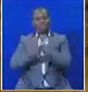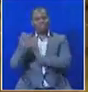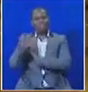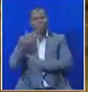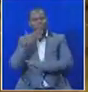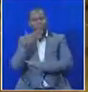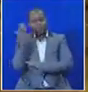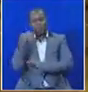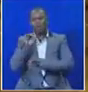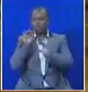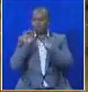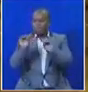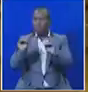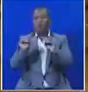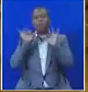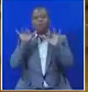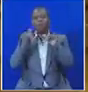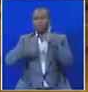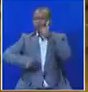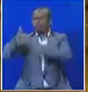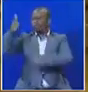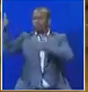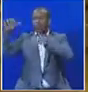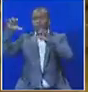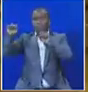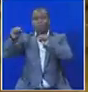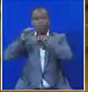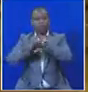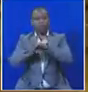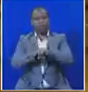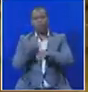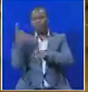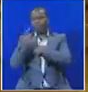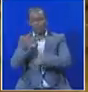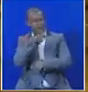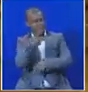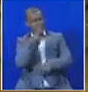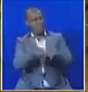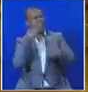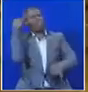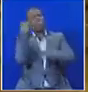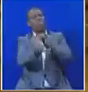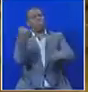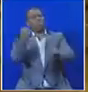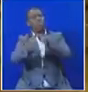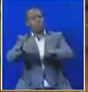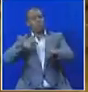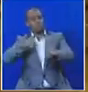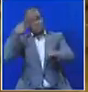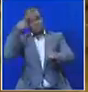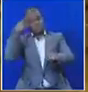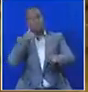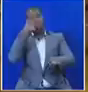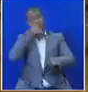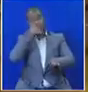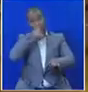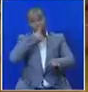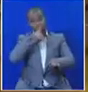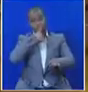people in powerful positions attempting to shift the blame or even condone the criminality and